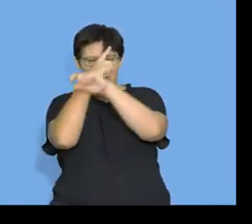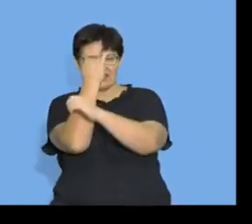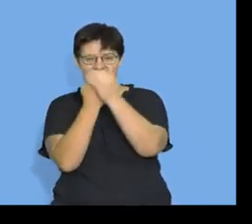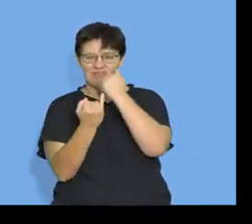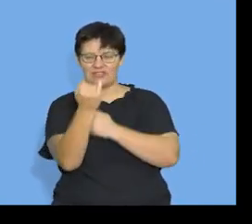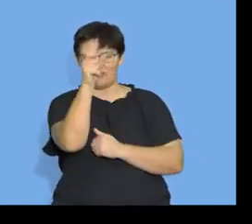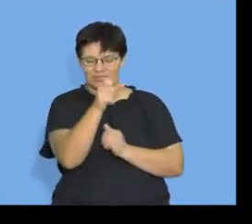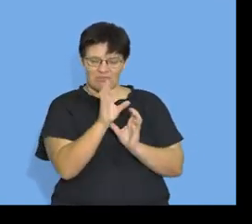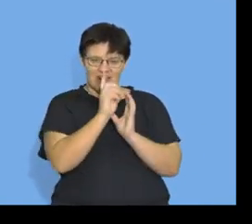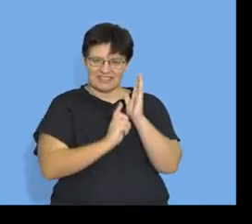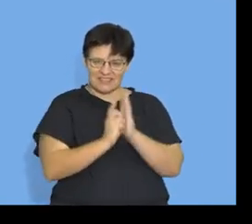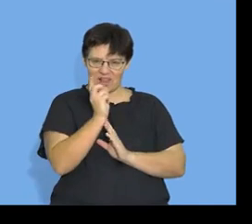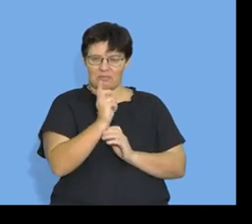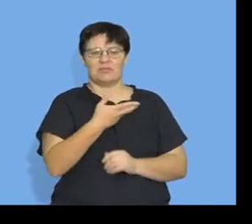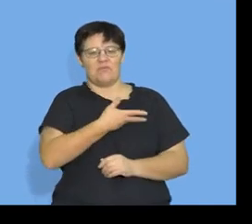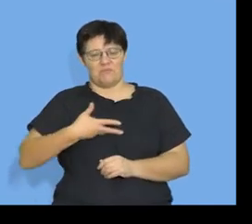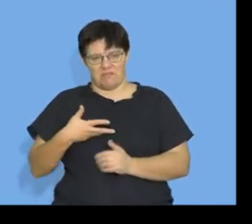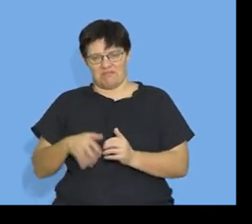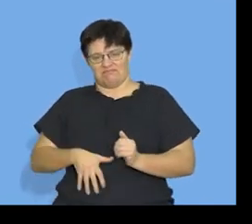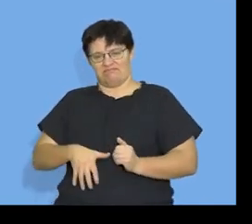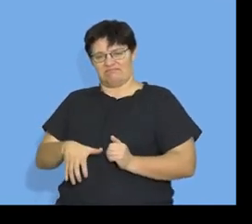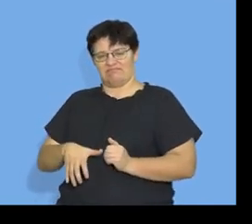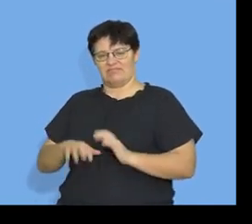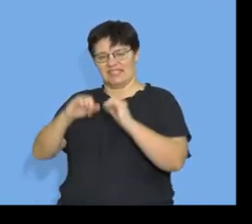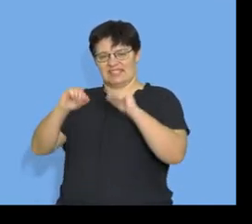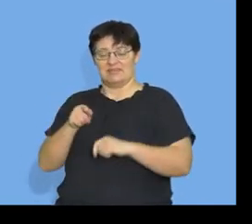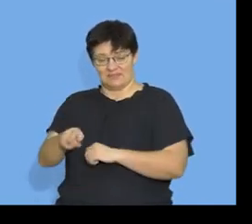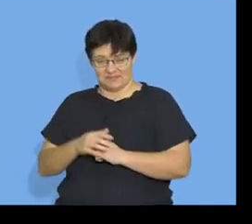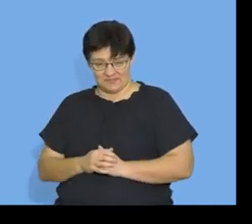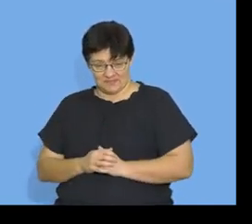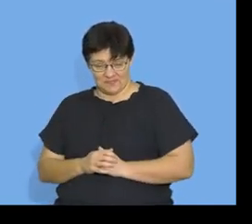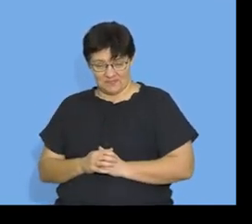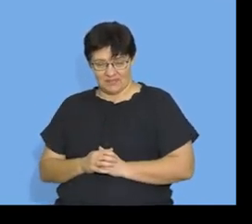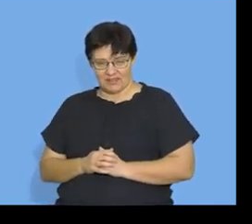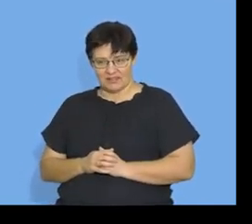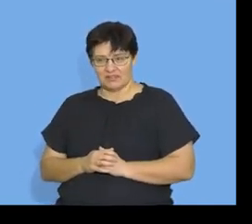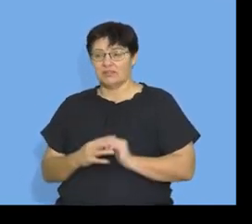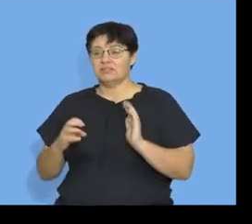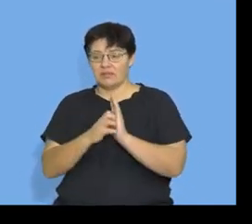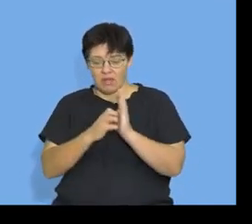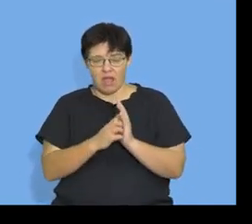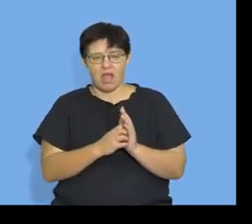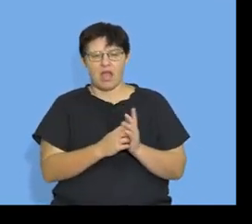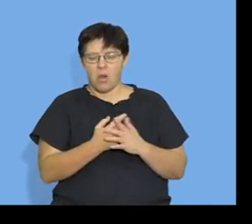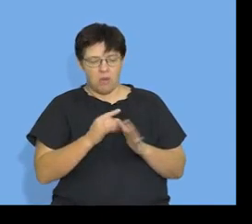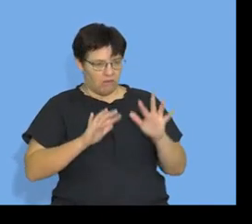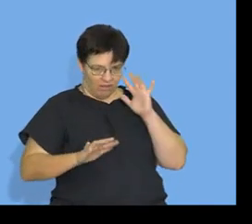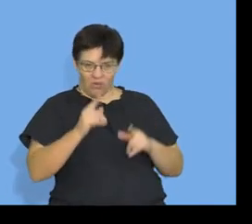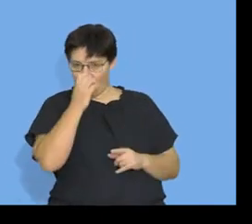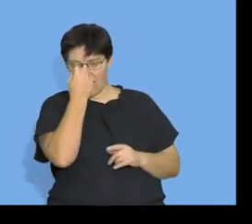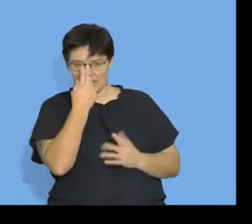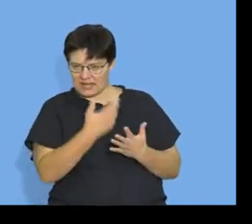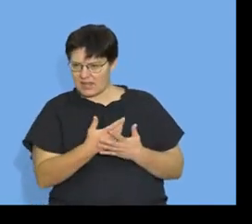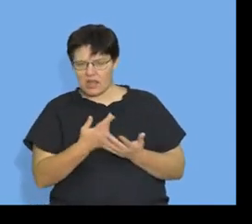that develops within the female reproductive system. It's a diagram that has quite overwhelming to understand in terms